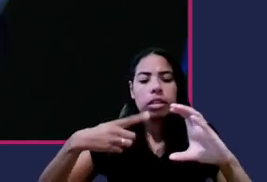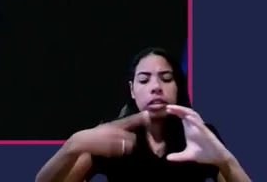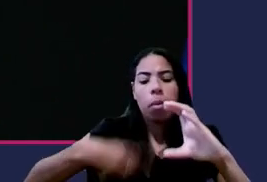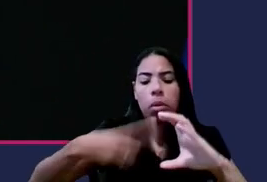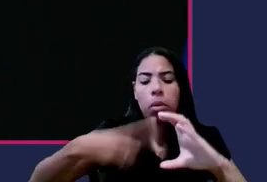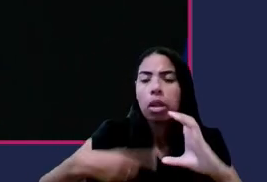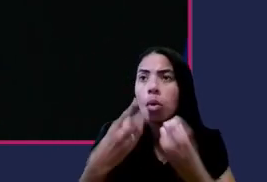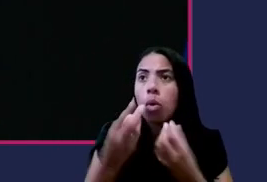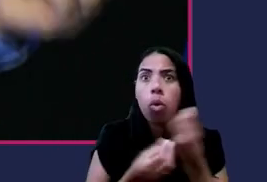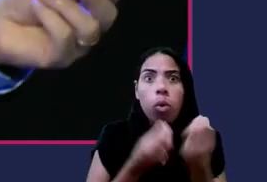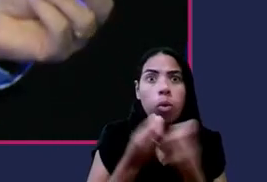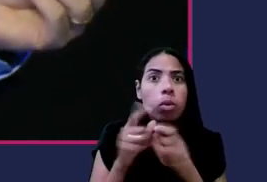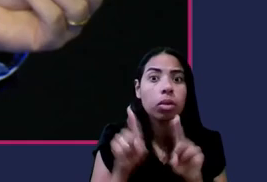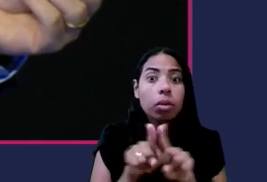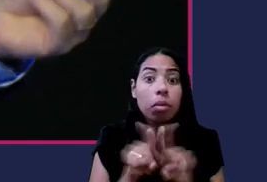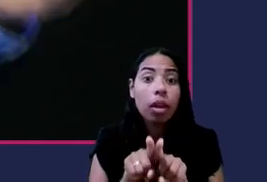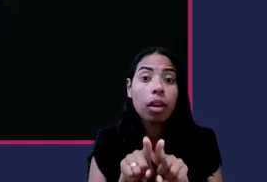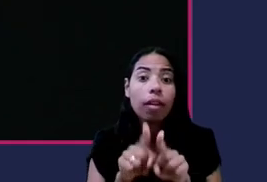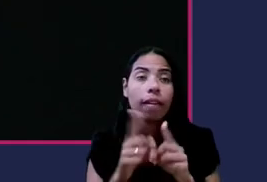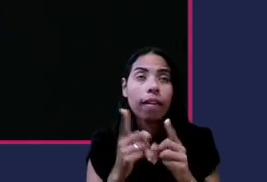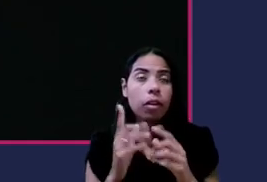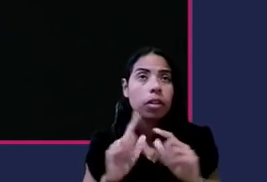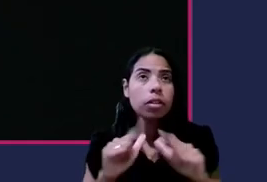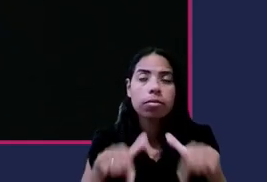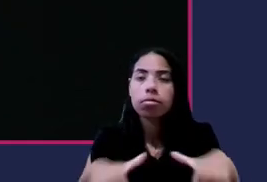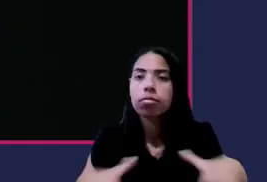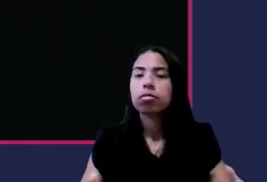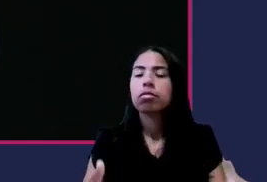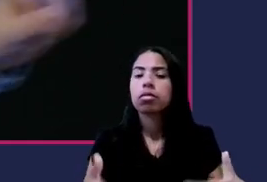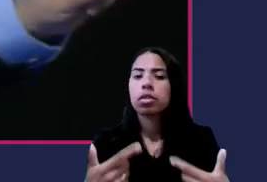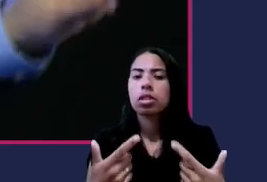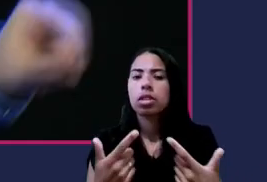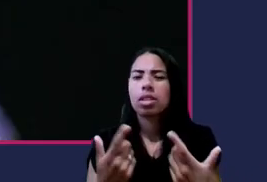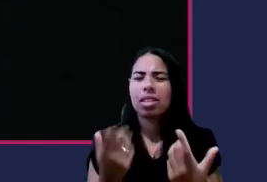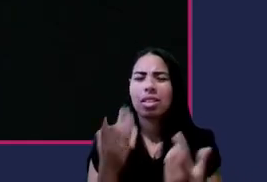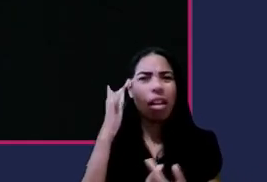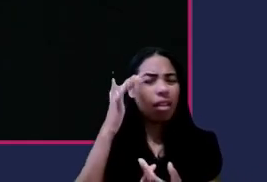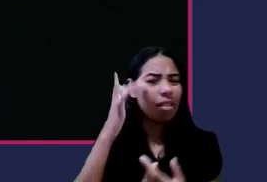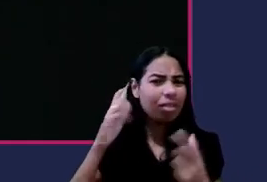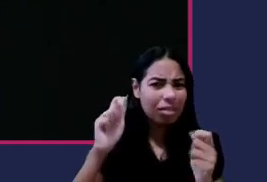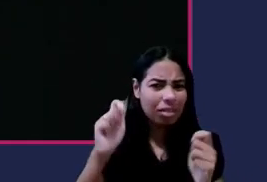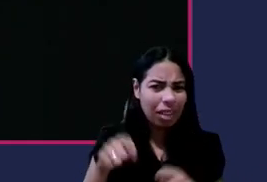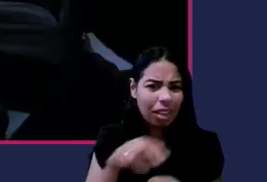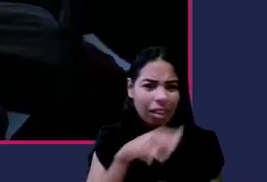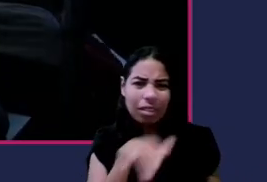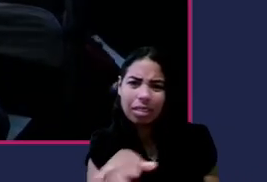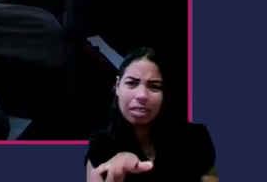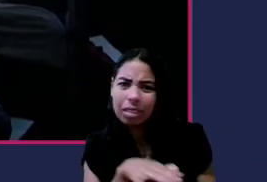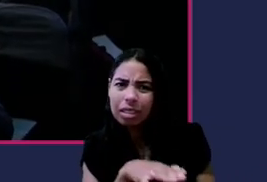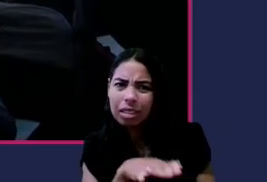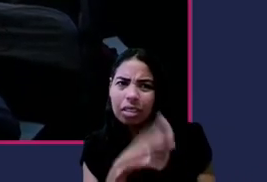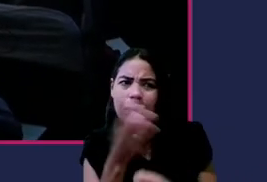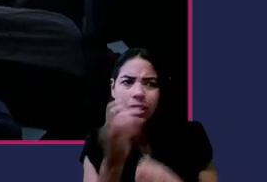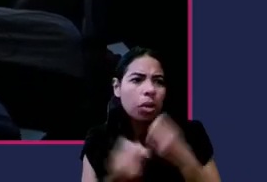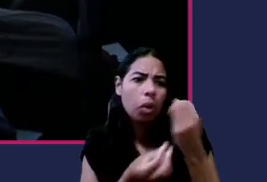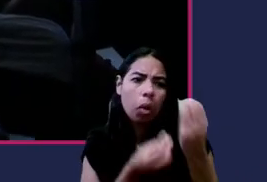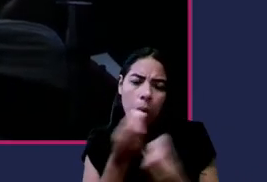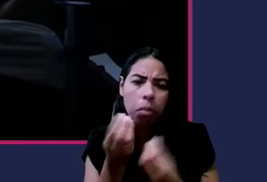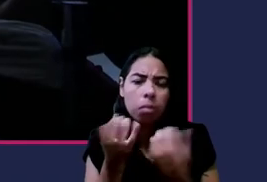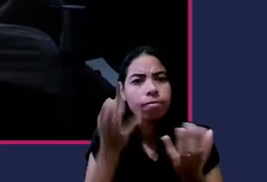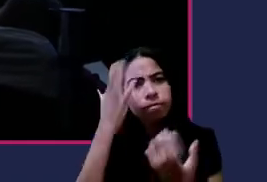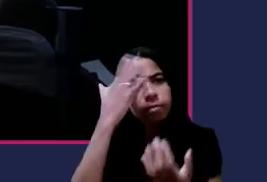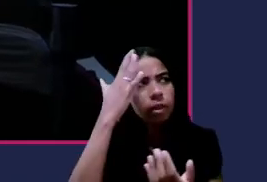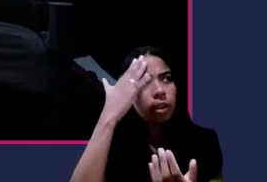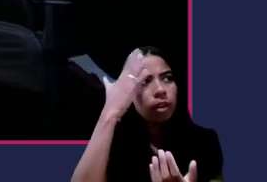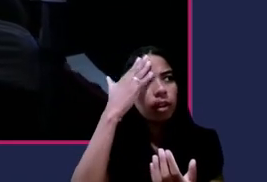you were the leader. How do you see what's going to how are you going to face from now on? How can we veto this